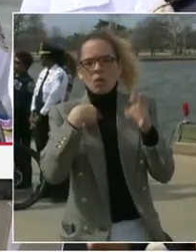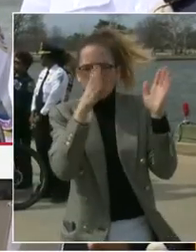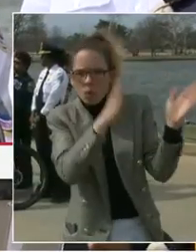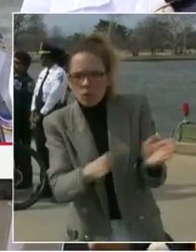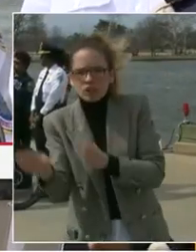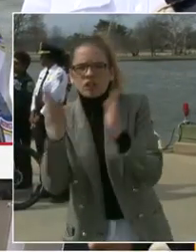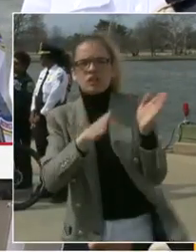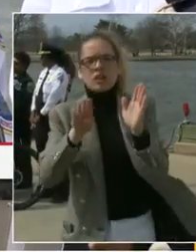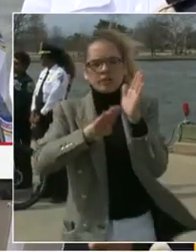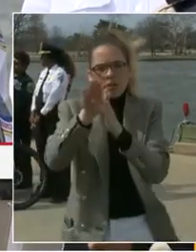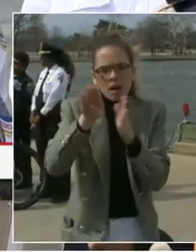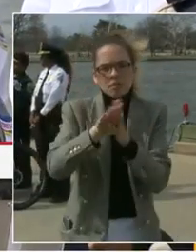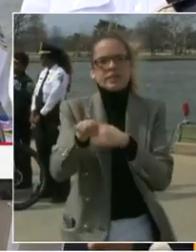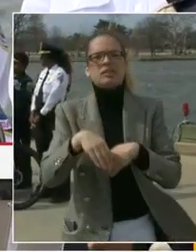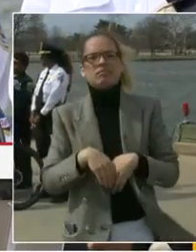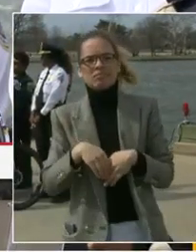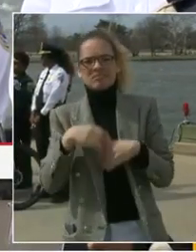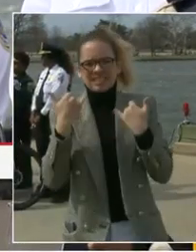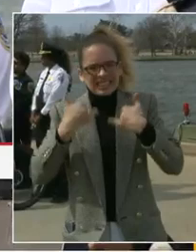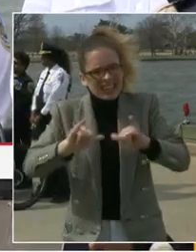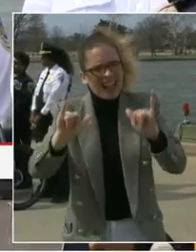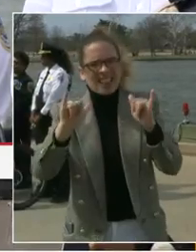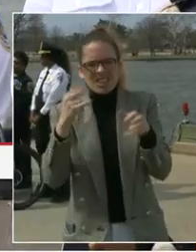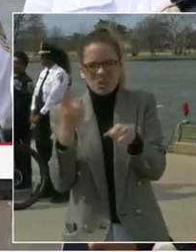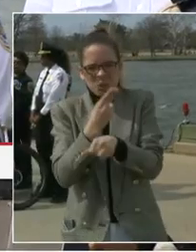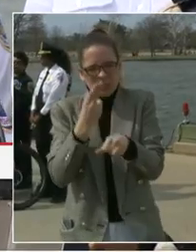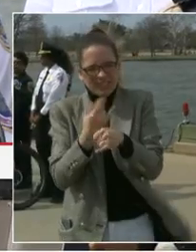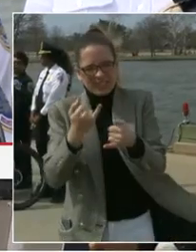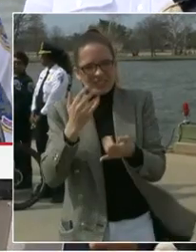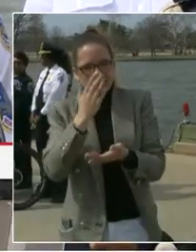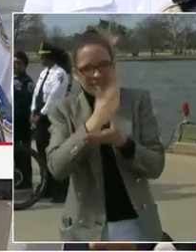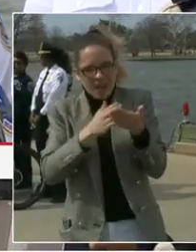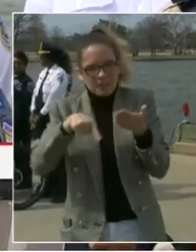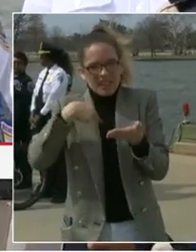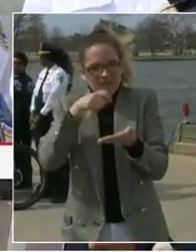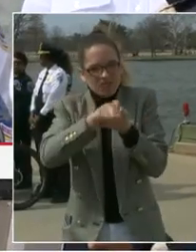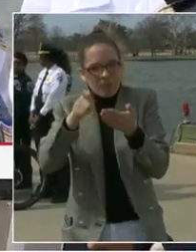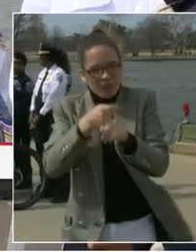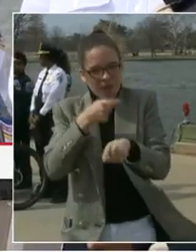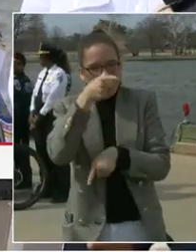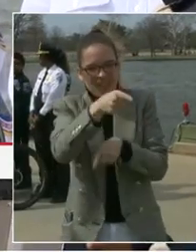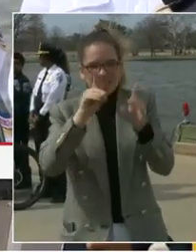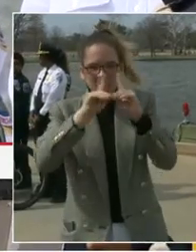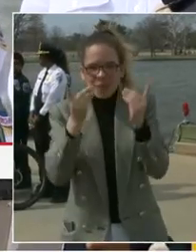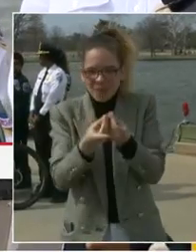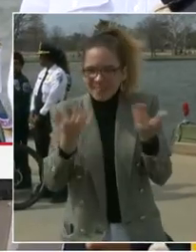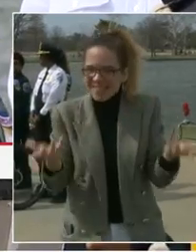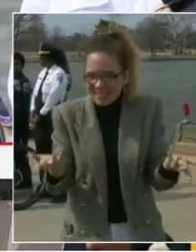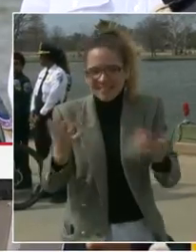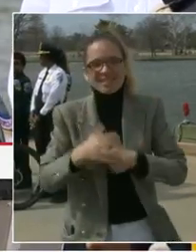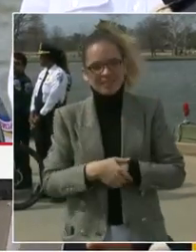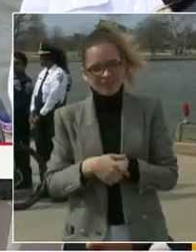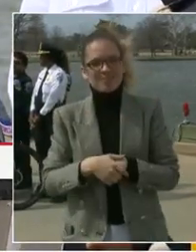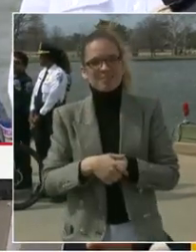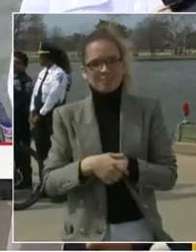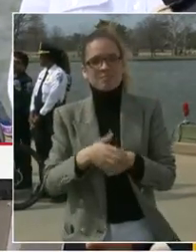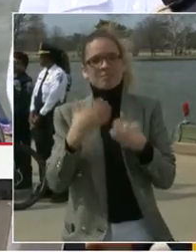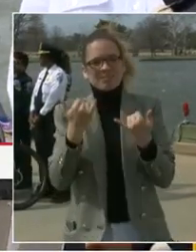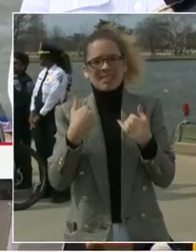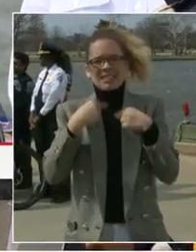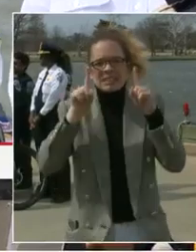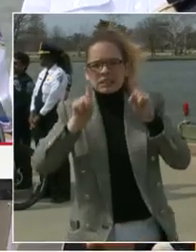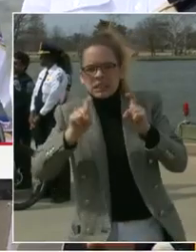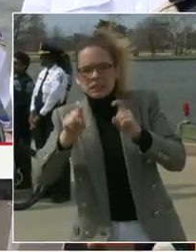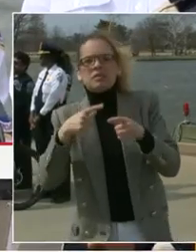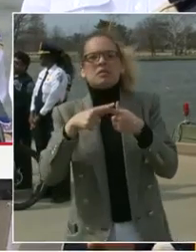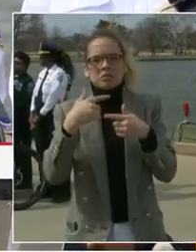helped create still govern agency operations today. Knowing that advancement for women was possible and expected, I tested for and was promoted to sergeant